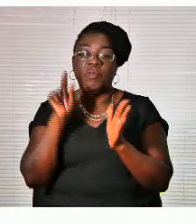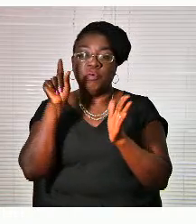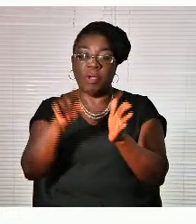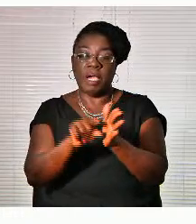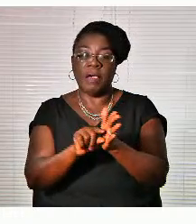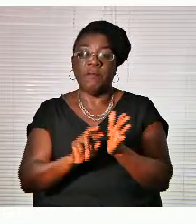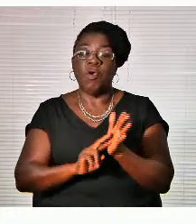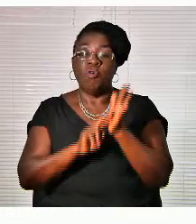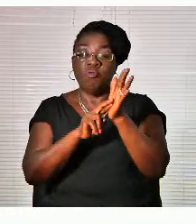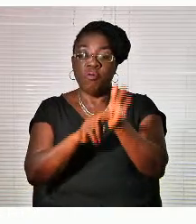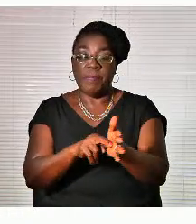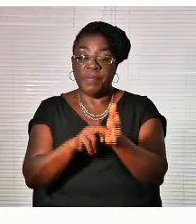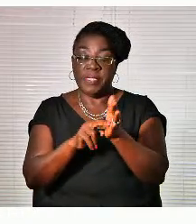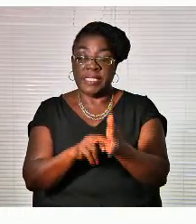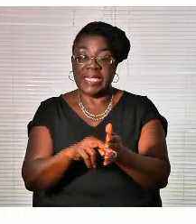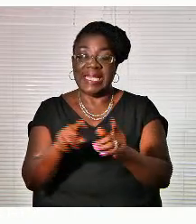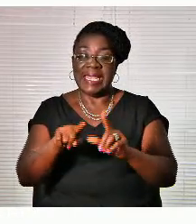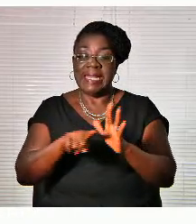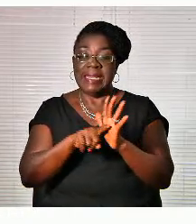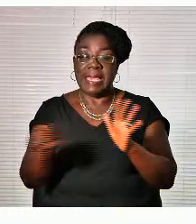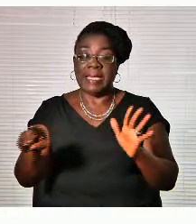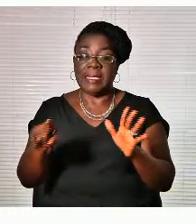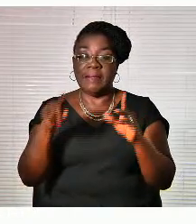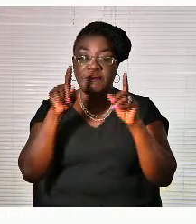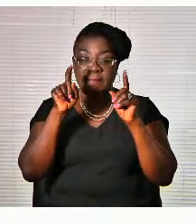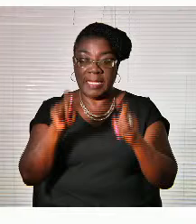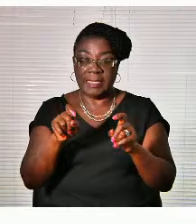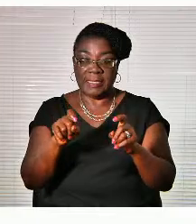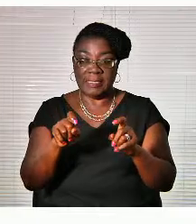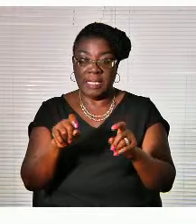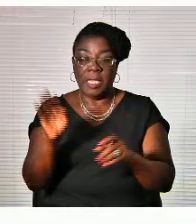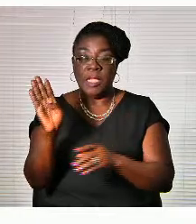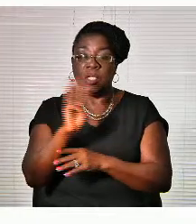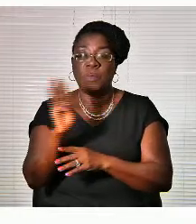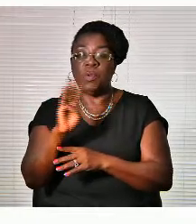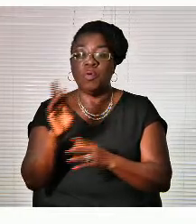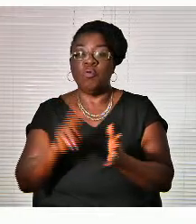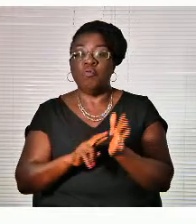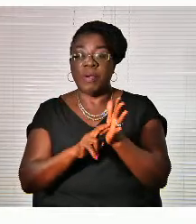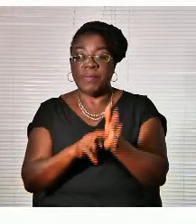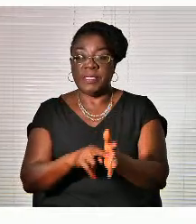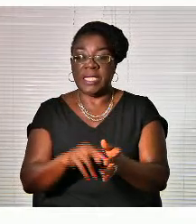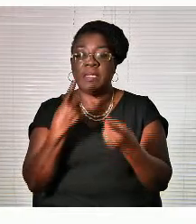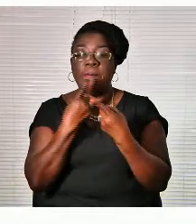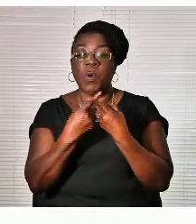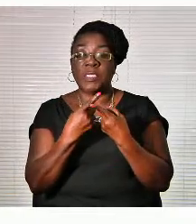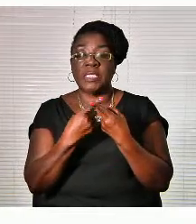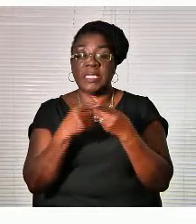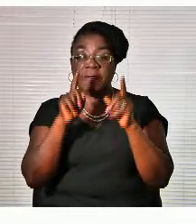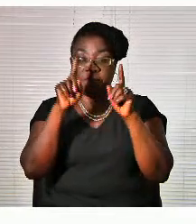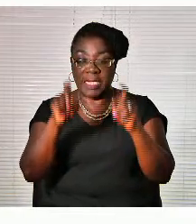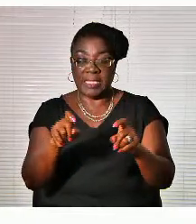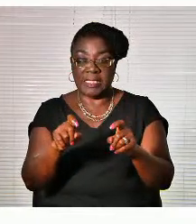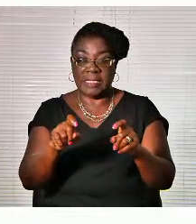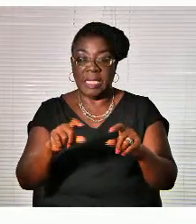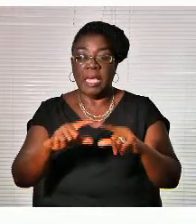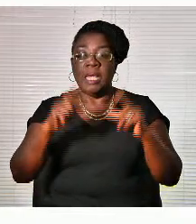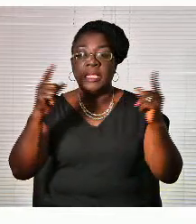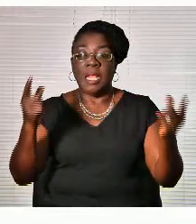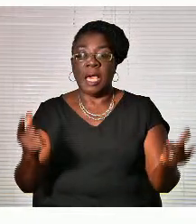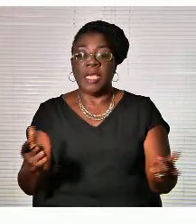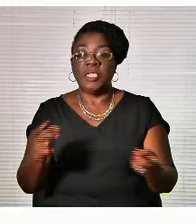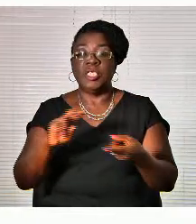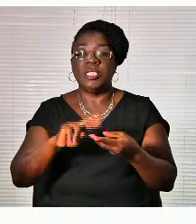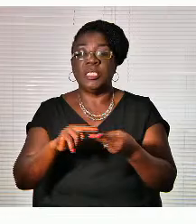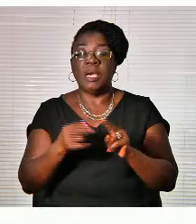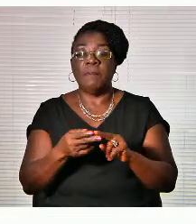those COVID-19 negative tests, and the blue represents the positives. The largest number of